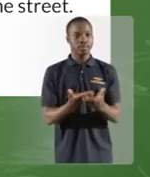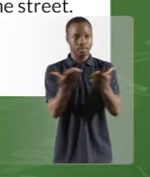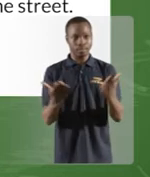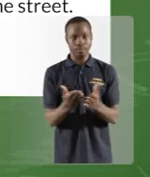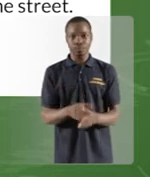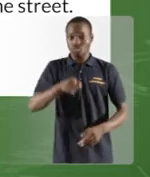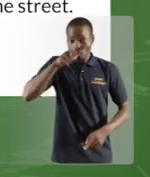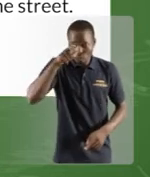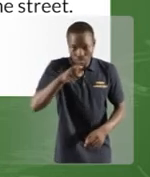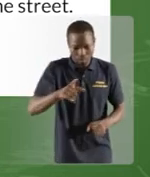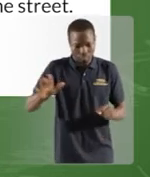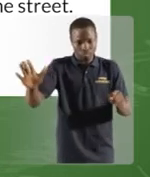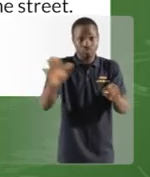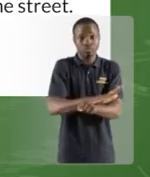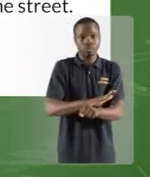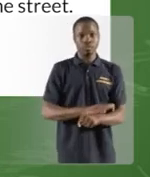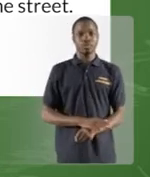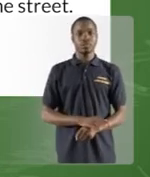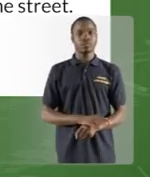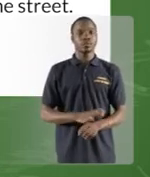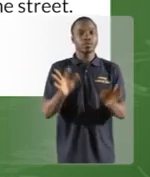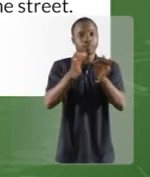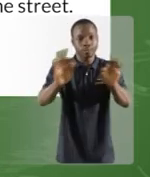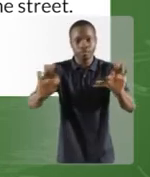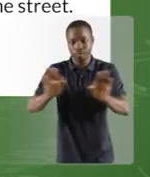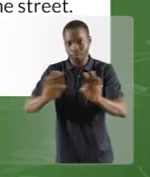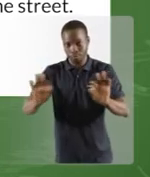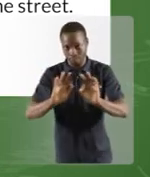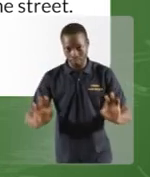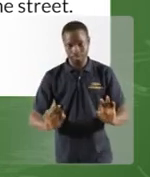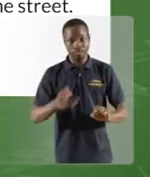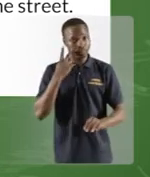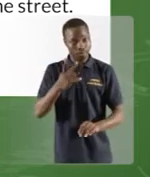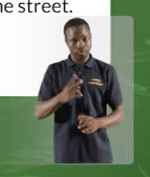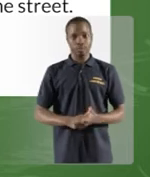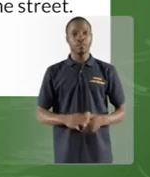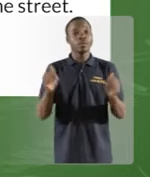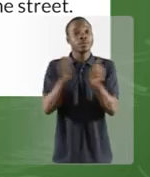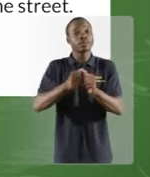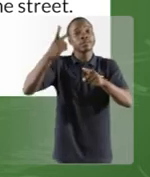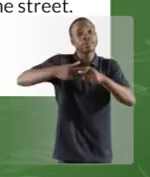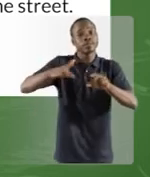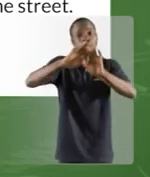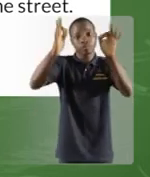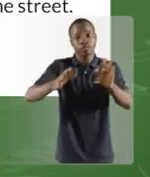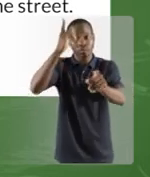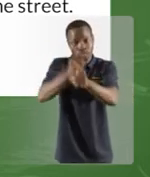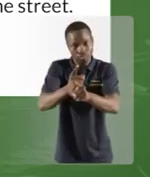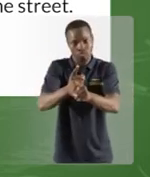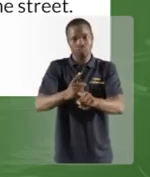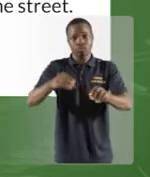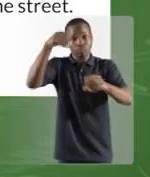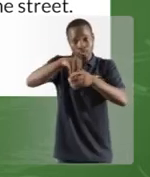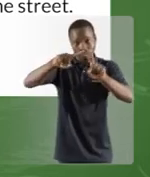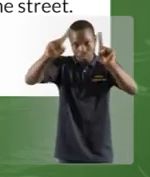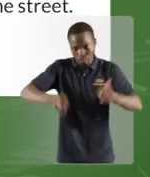to complete the sentences, okay? All right, with the correct forms of the verbs in brackets. All